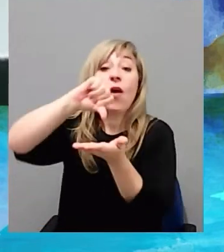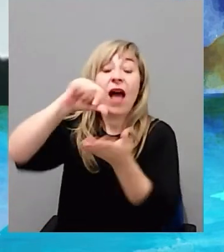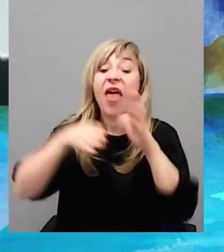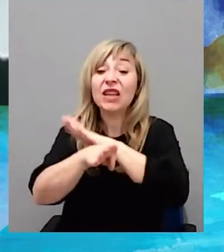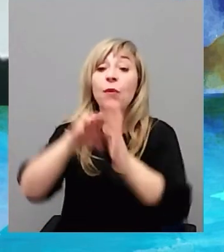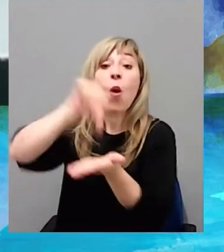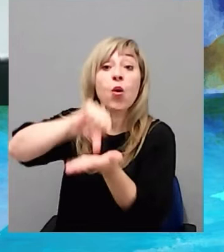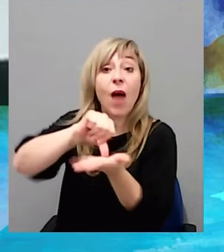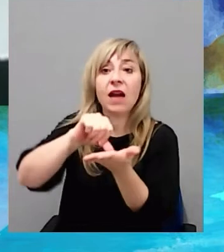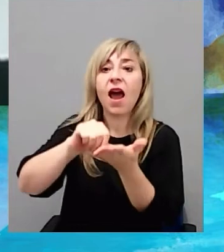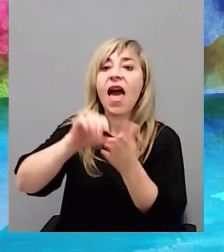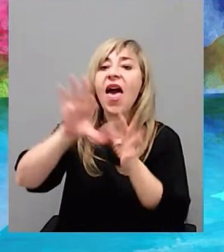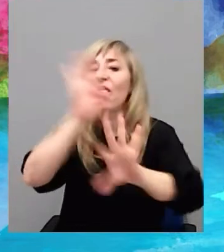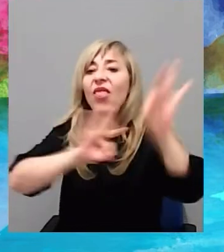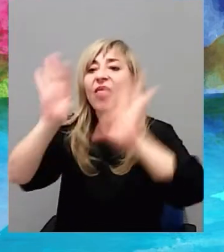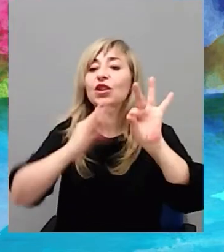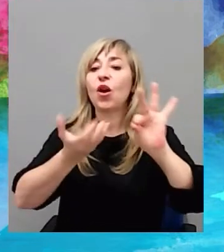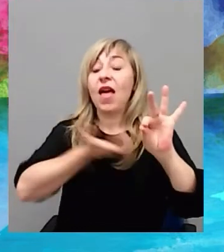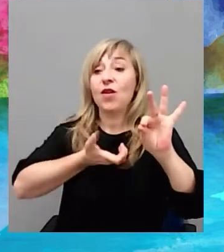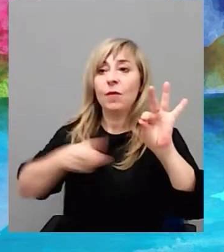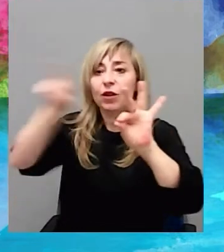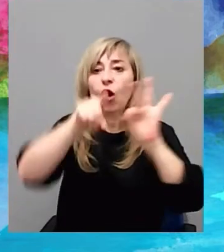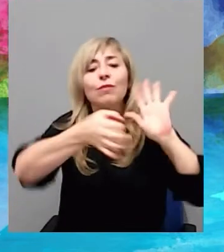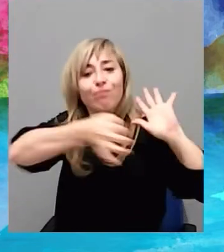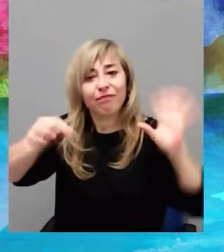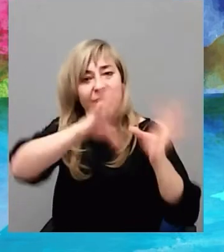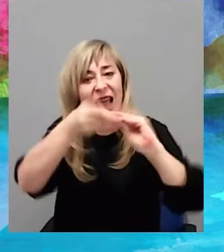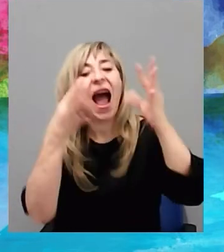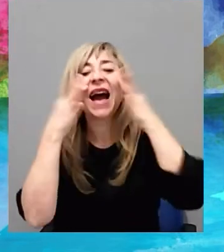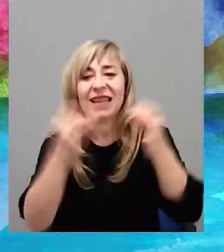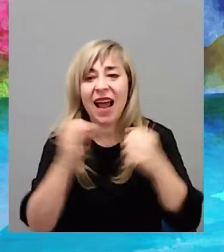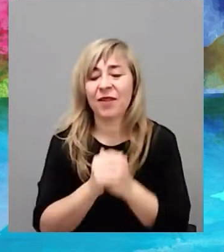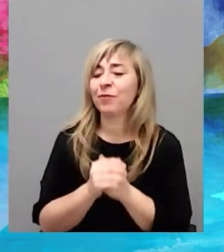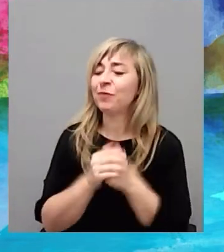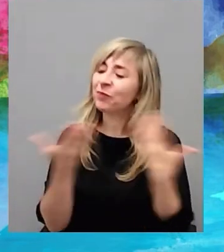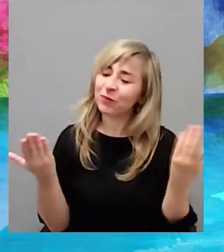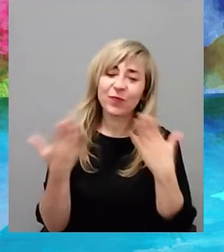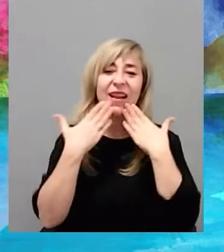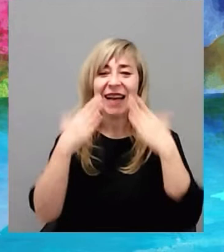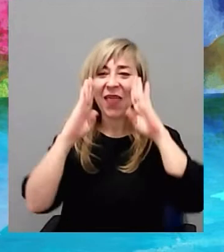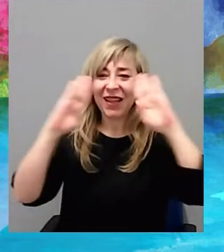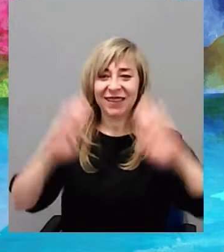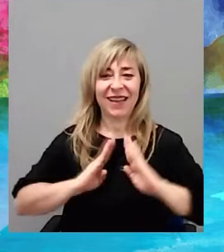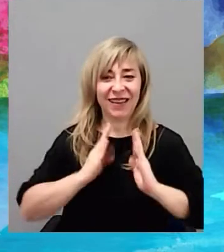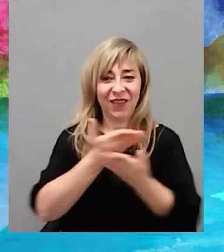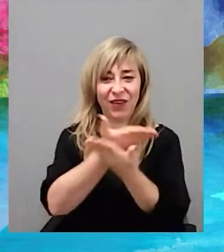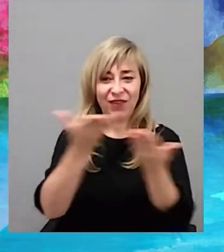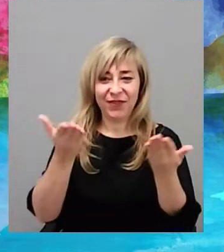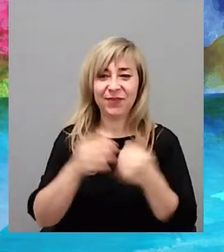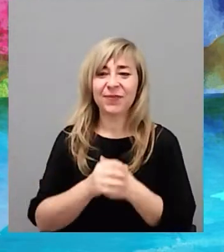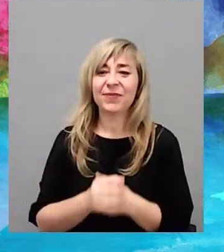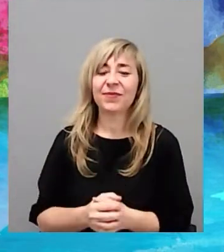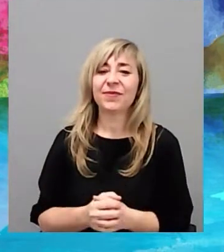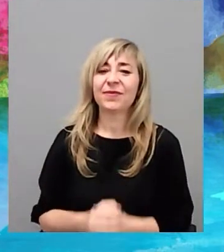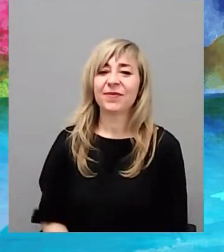accessibility decisions by the town halls. Thanks very much for your attention. Thank you so